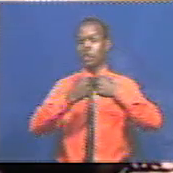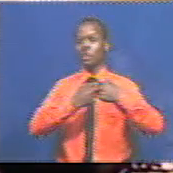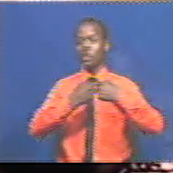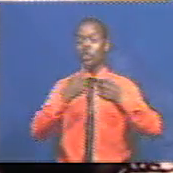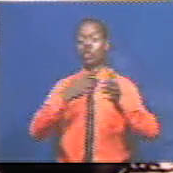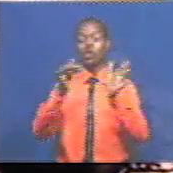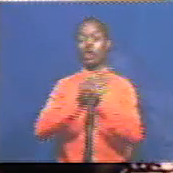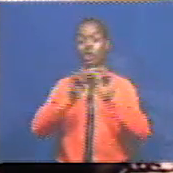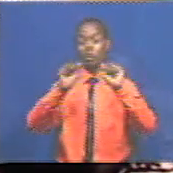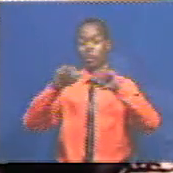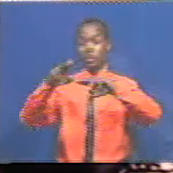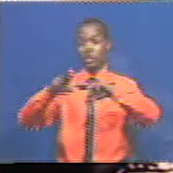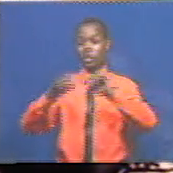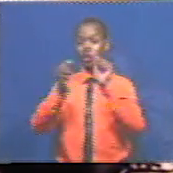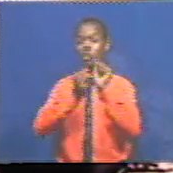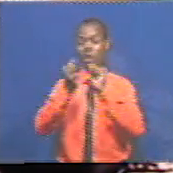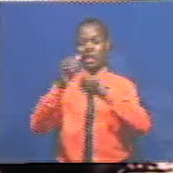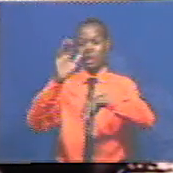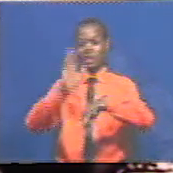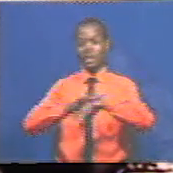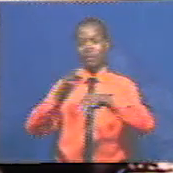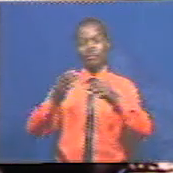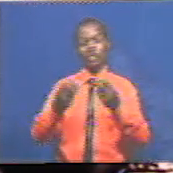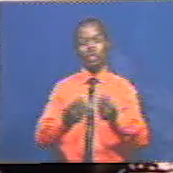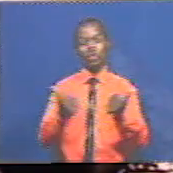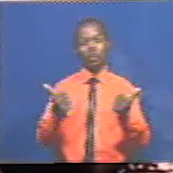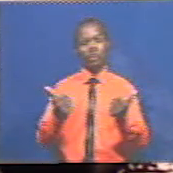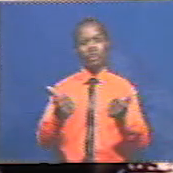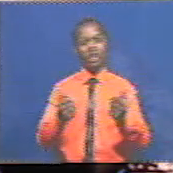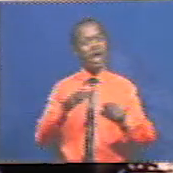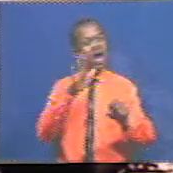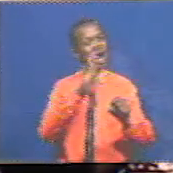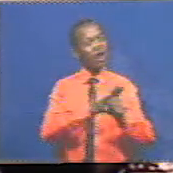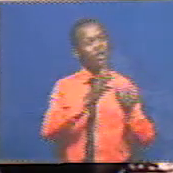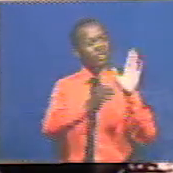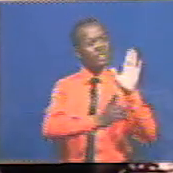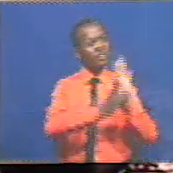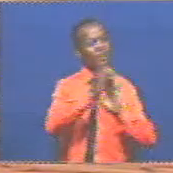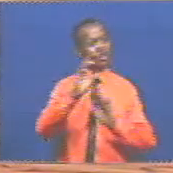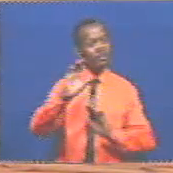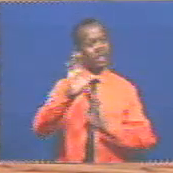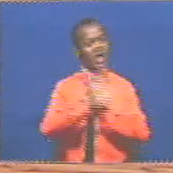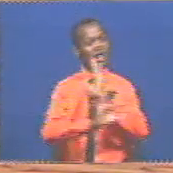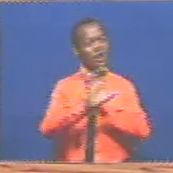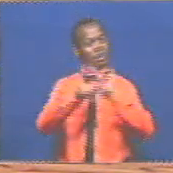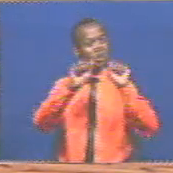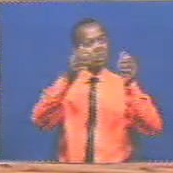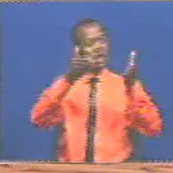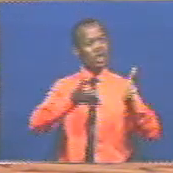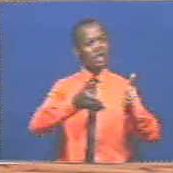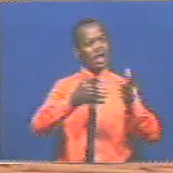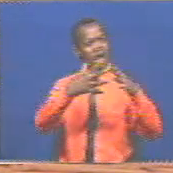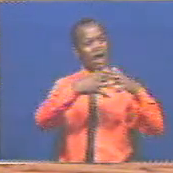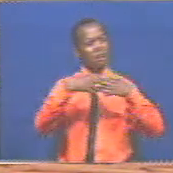sit down together and find a solution together so many developed countries will be here in America yeah the UK and